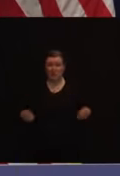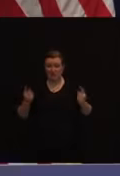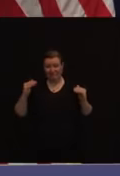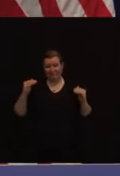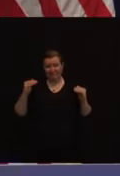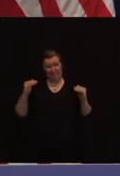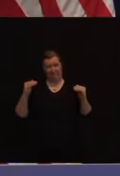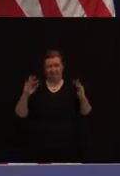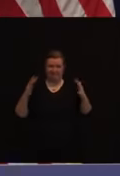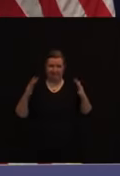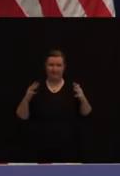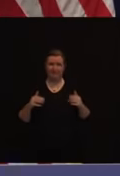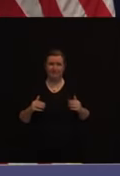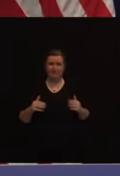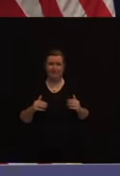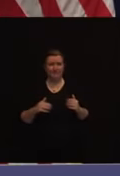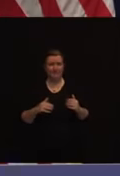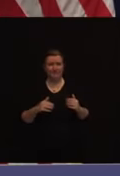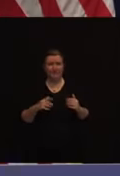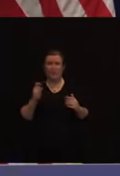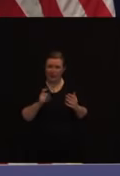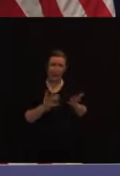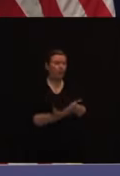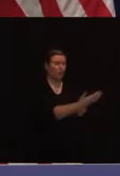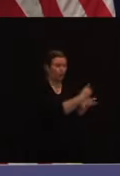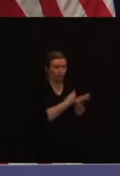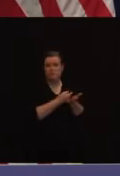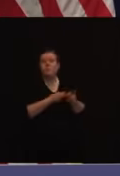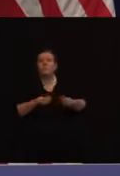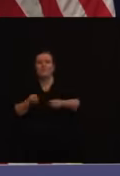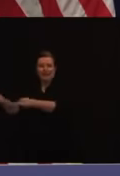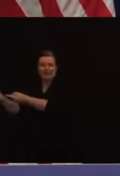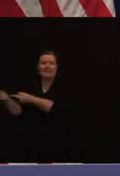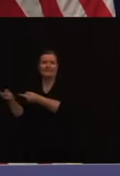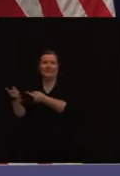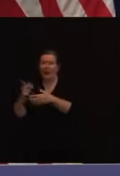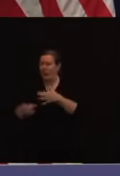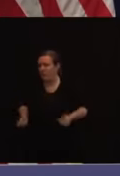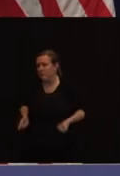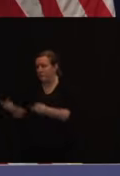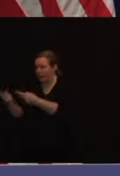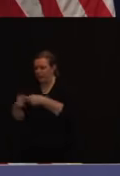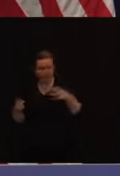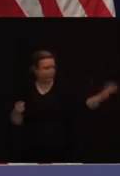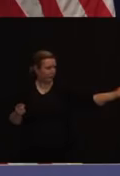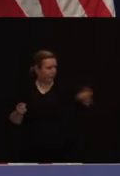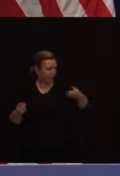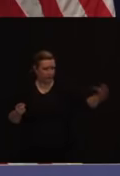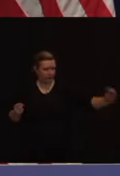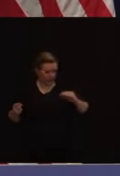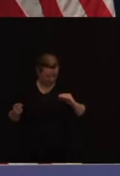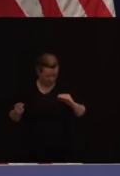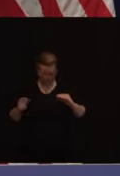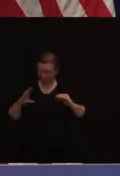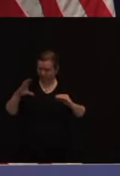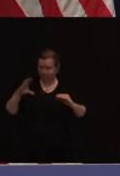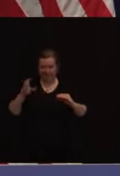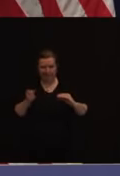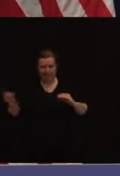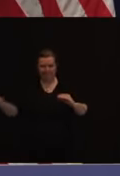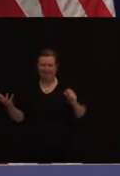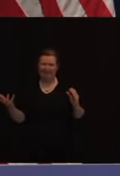it's even a false choice to think about expenses versus revenues. The fact of the matter is they're tied at the hip together.